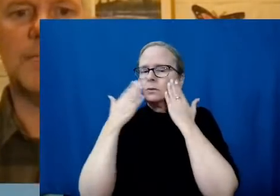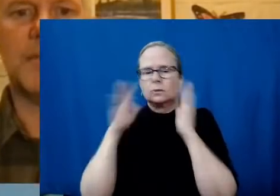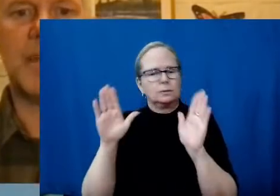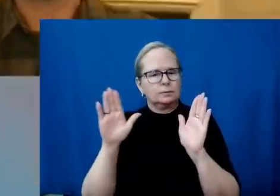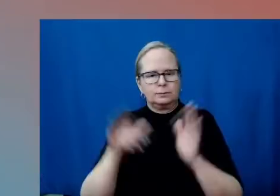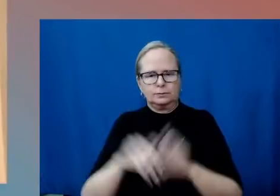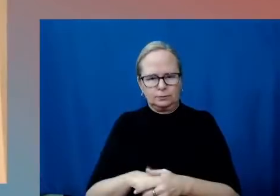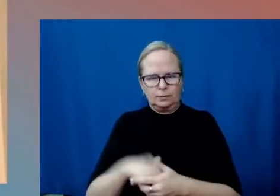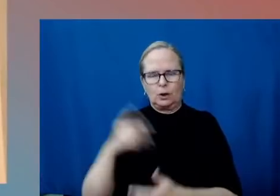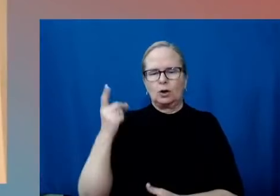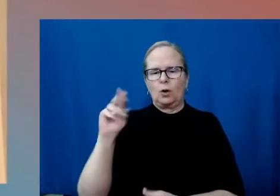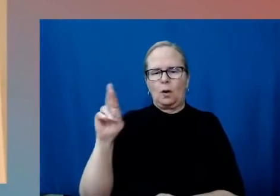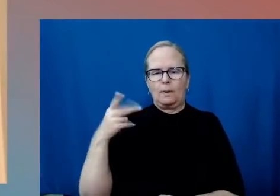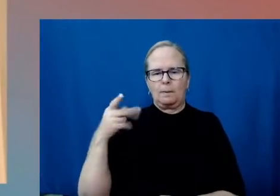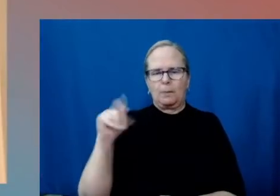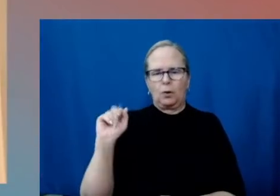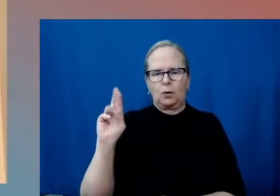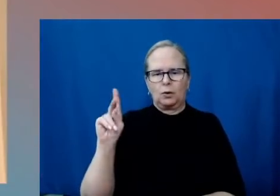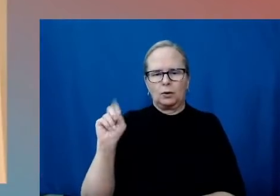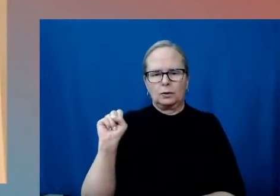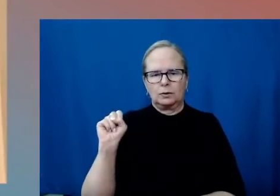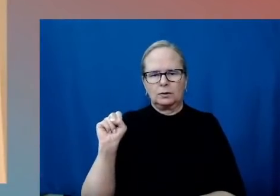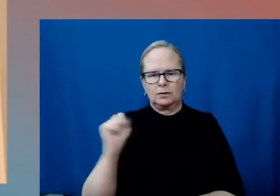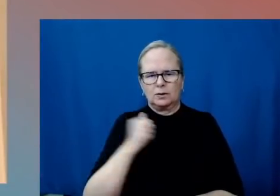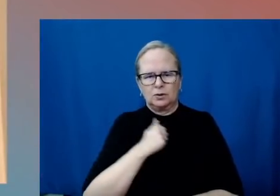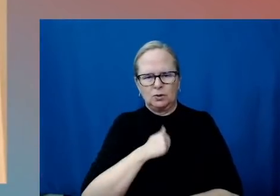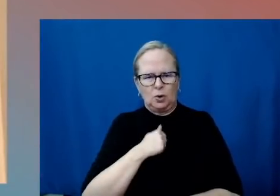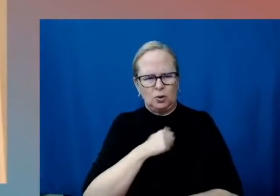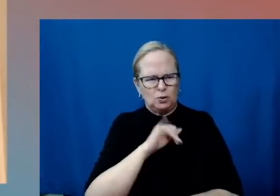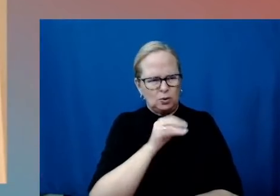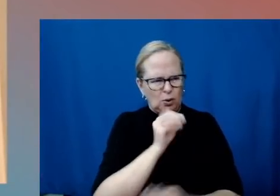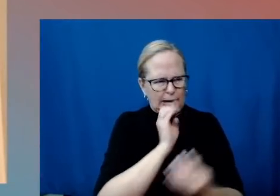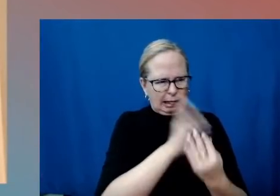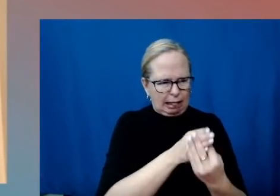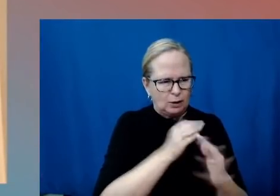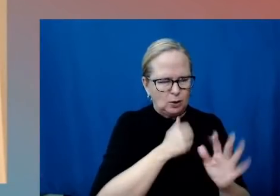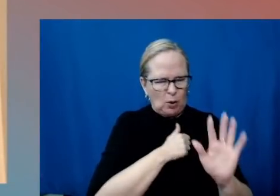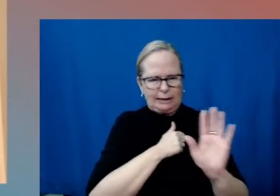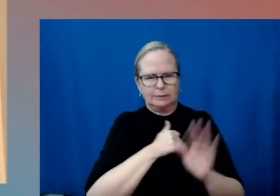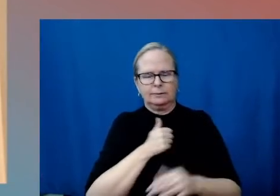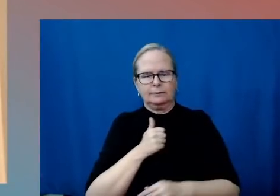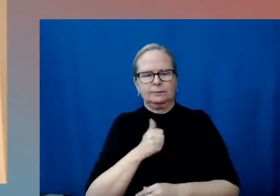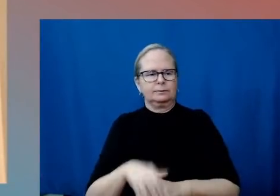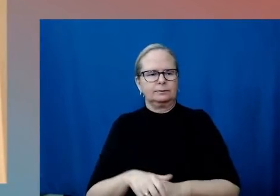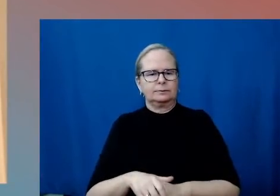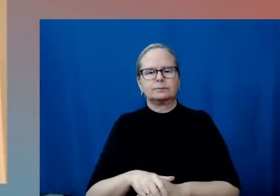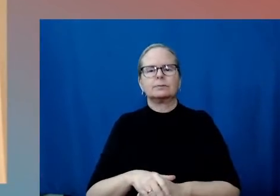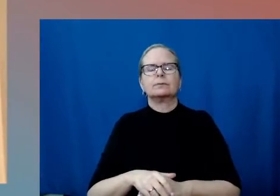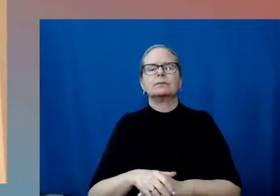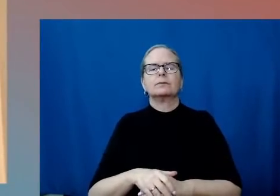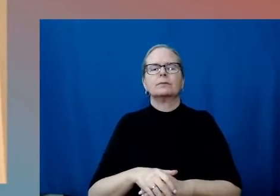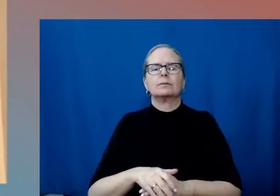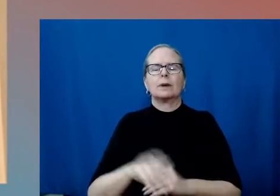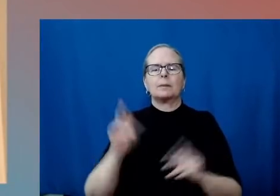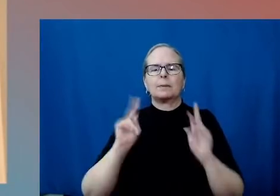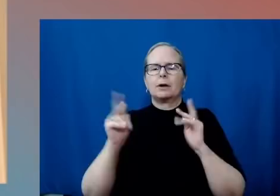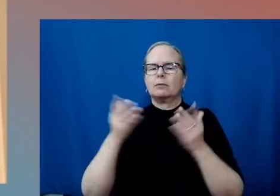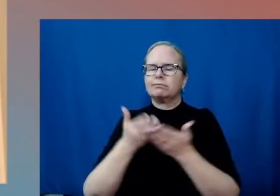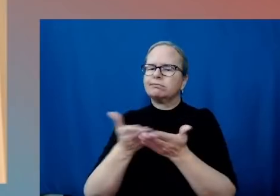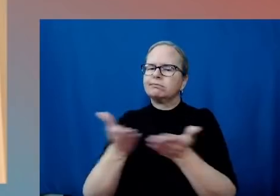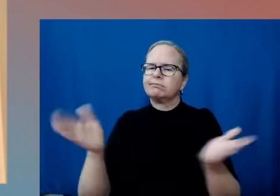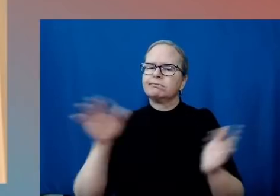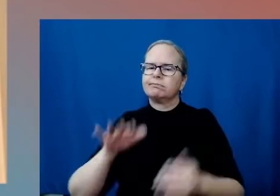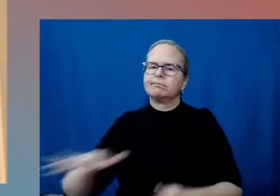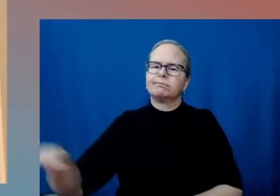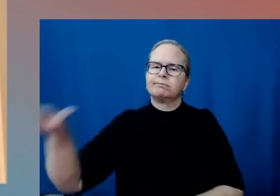Yeah, and the only thing I would just add real quick to that, sorry, Joe, is that while I was thinking of it, is that there's this narrative out